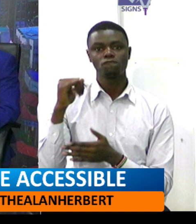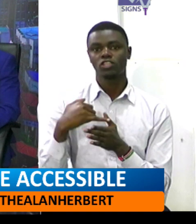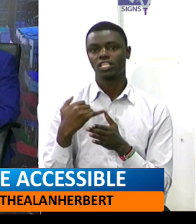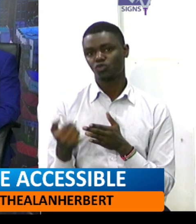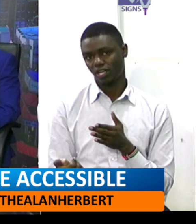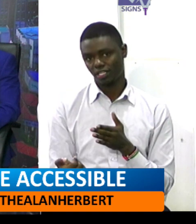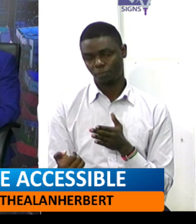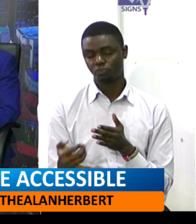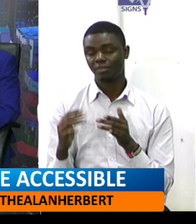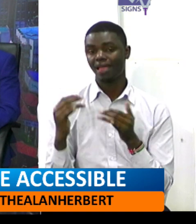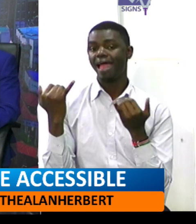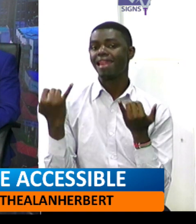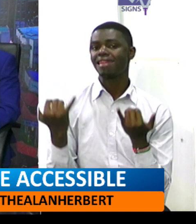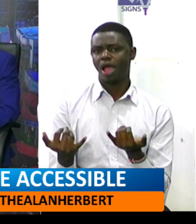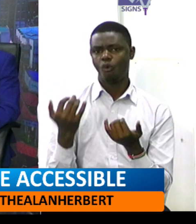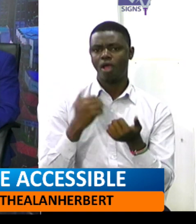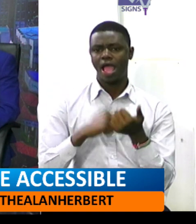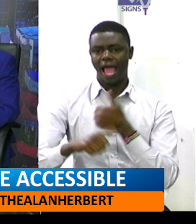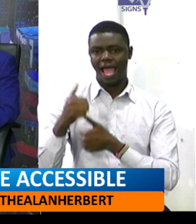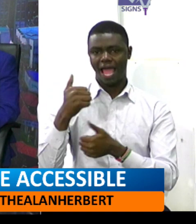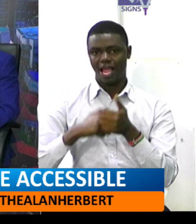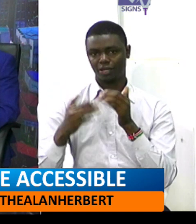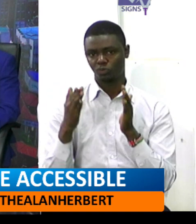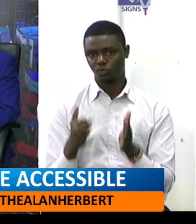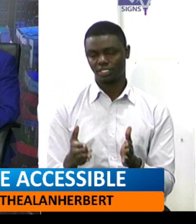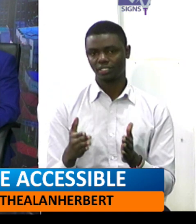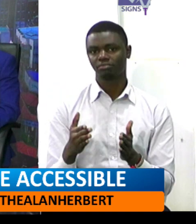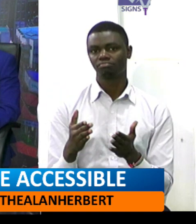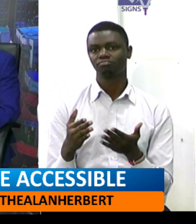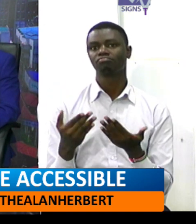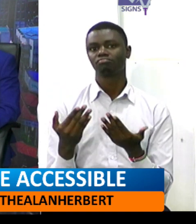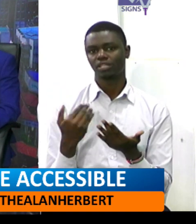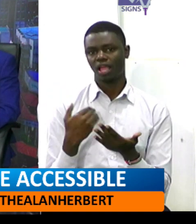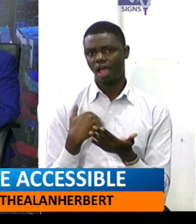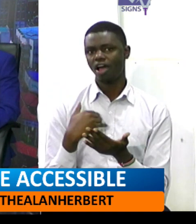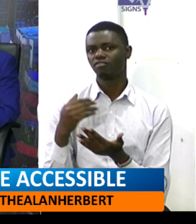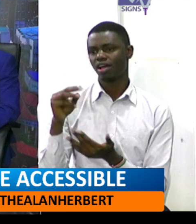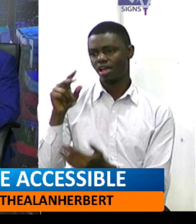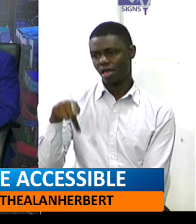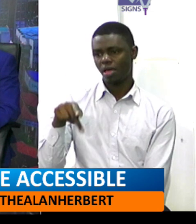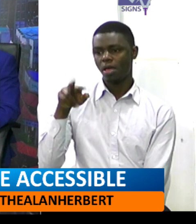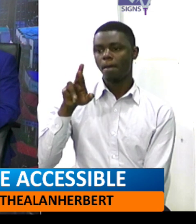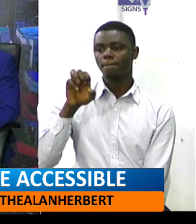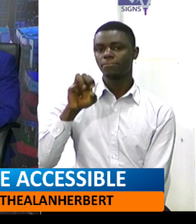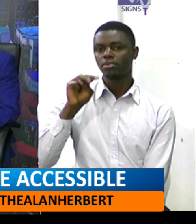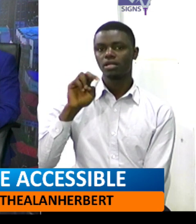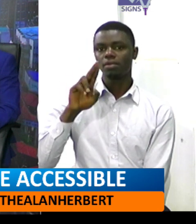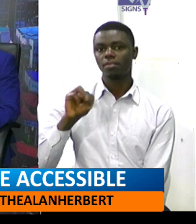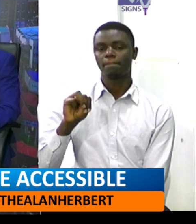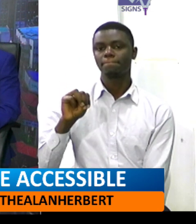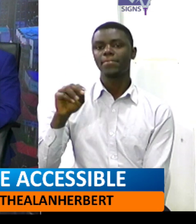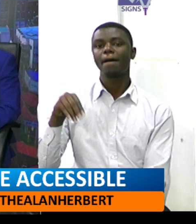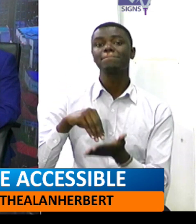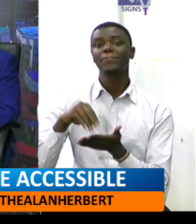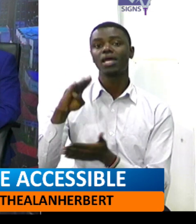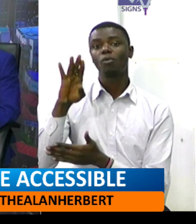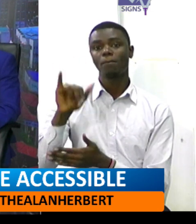insurance. Now the actuaries set out the premiums that are payable by an